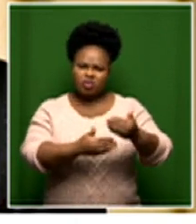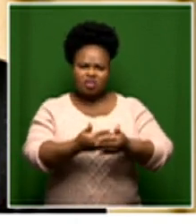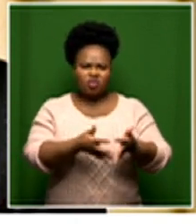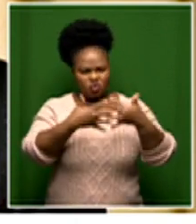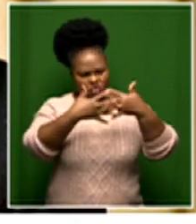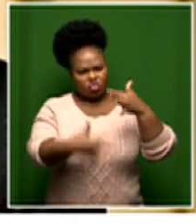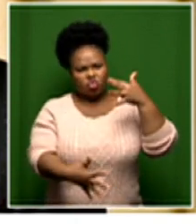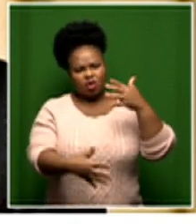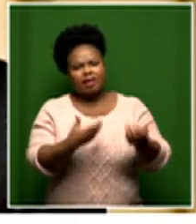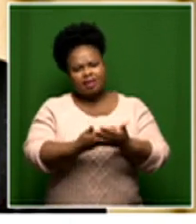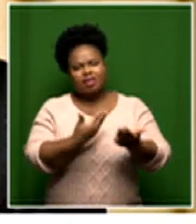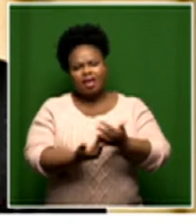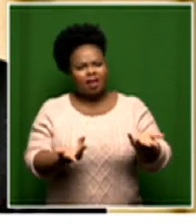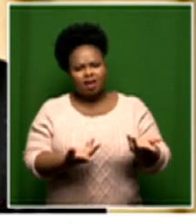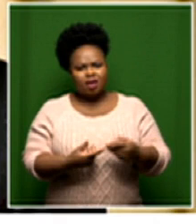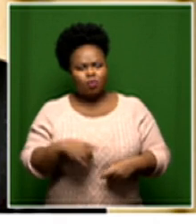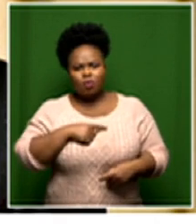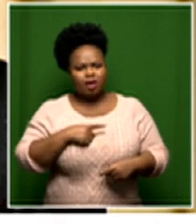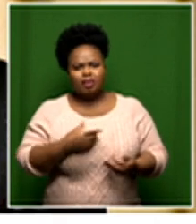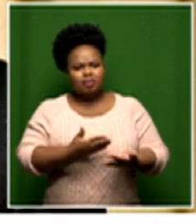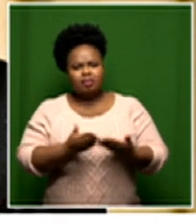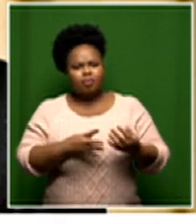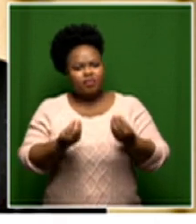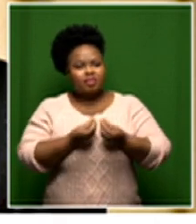that they want to sequence some of the